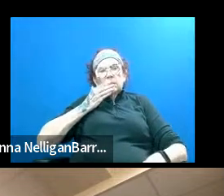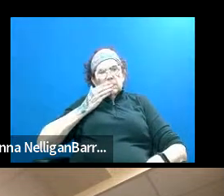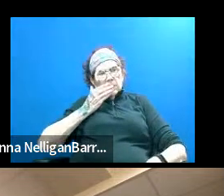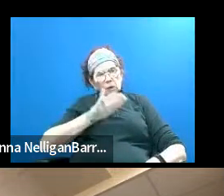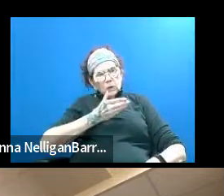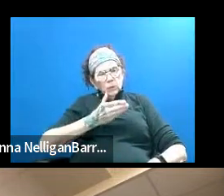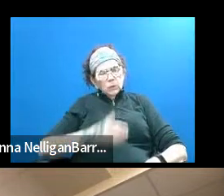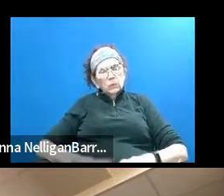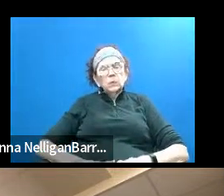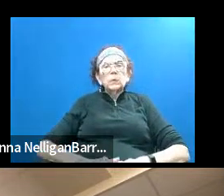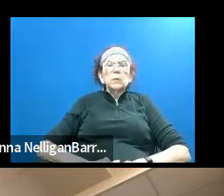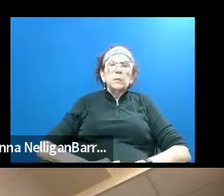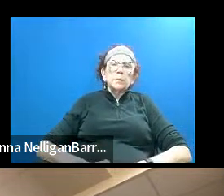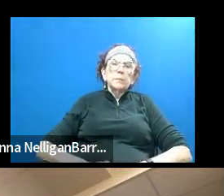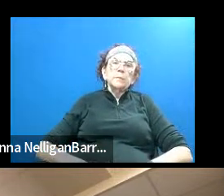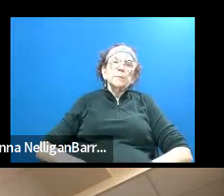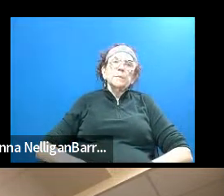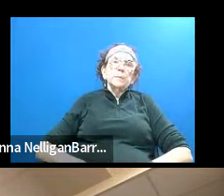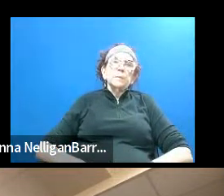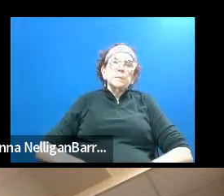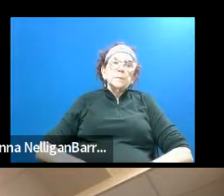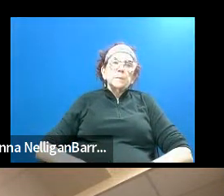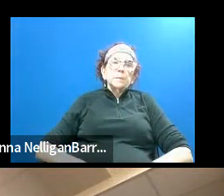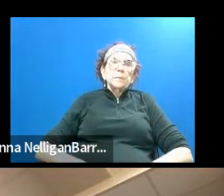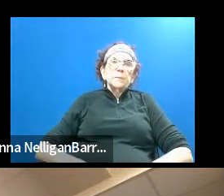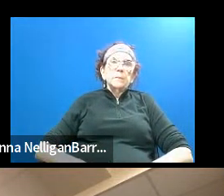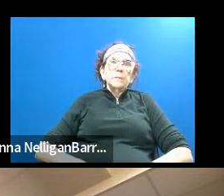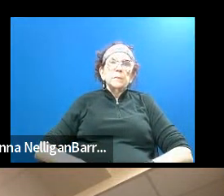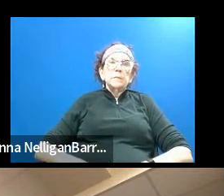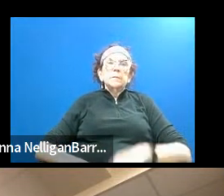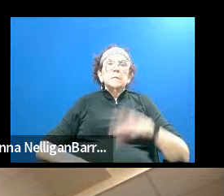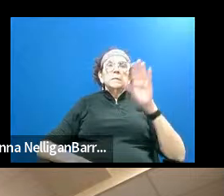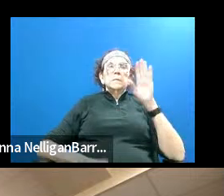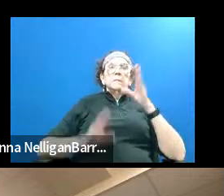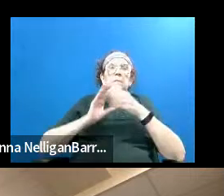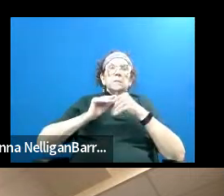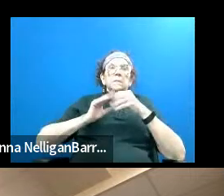Okay. I have a Any comment. Councilmember Lubia?